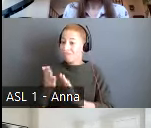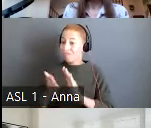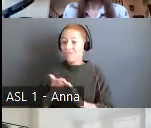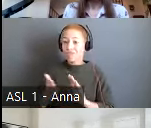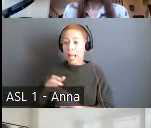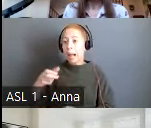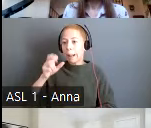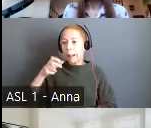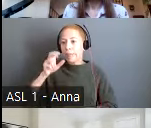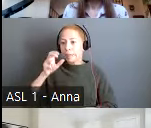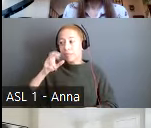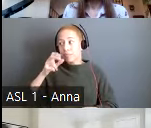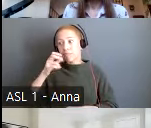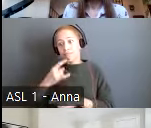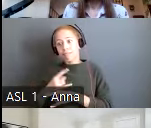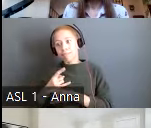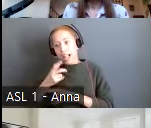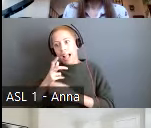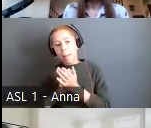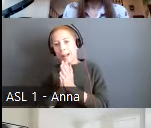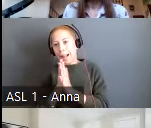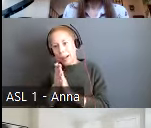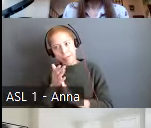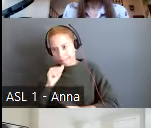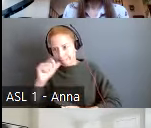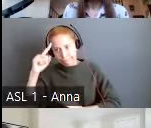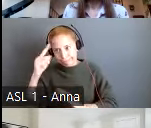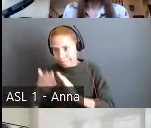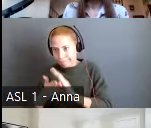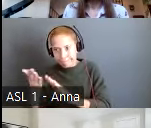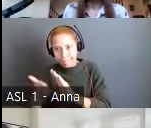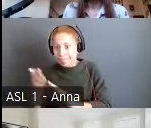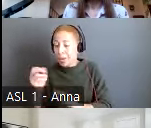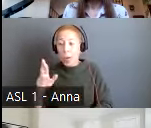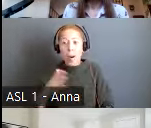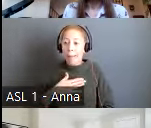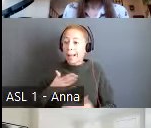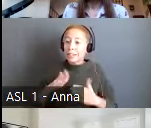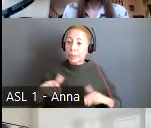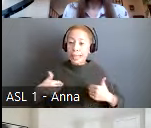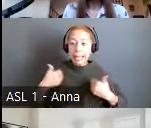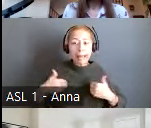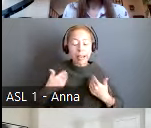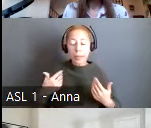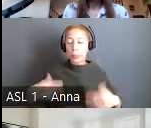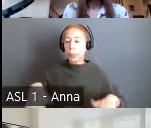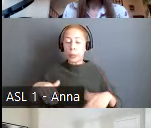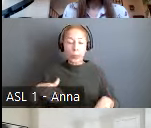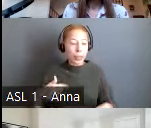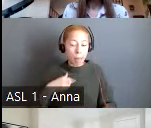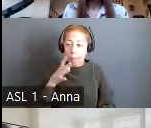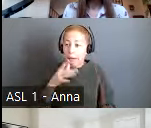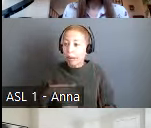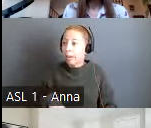Or I was a young mom, I had 3 kids in 4.5 years and I hadn't slept in, goodness knows, I don't remember how